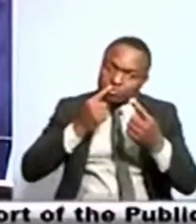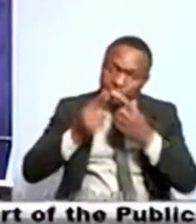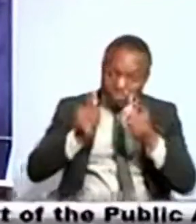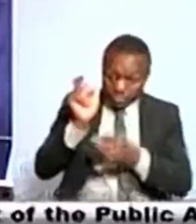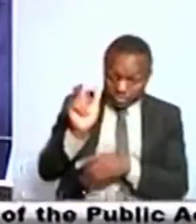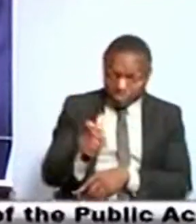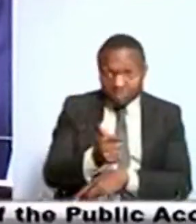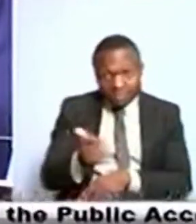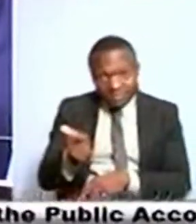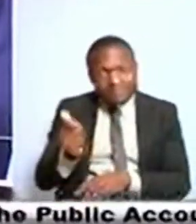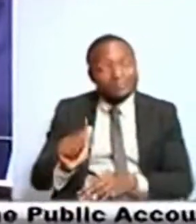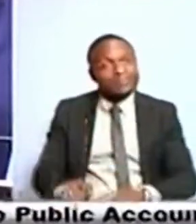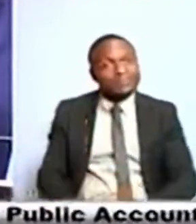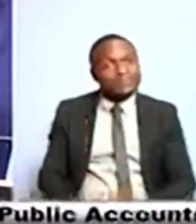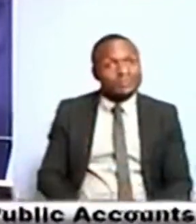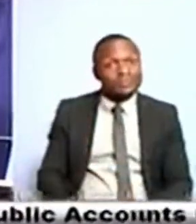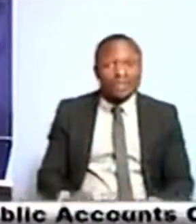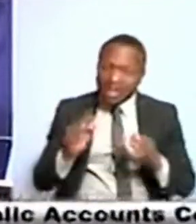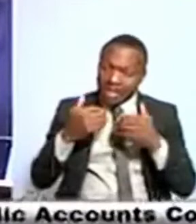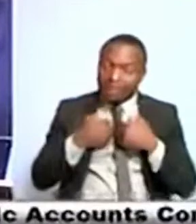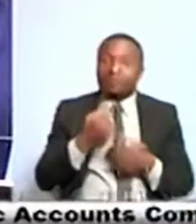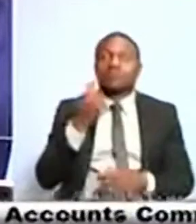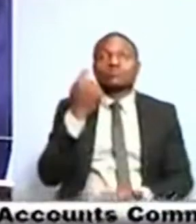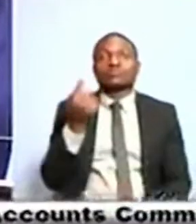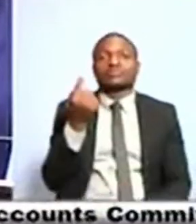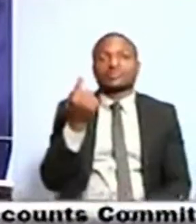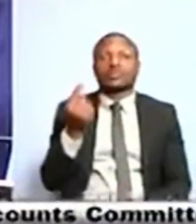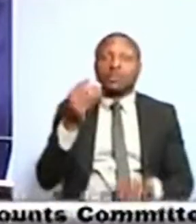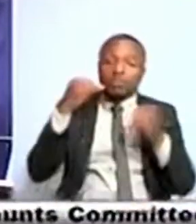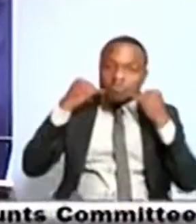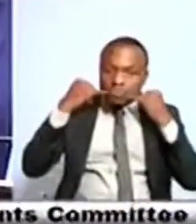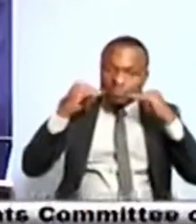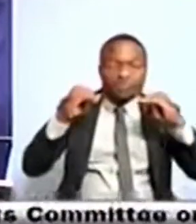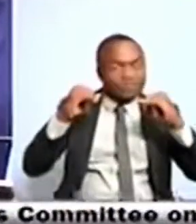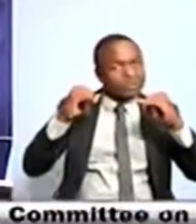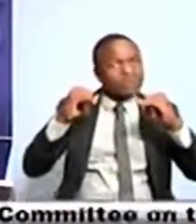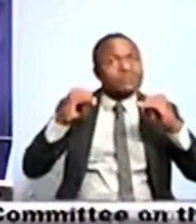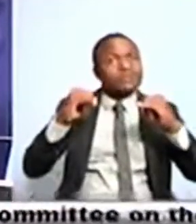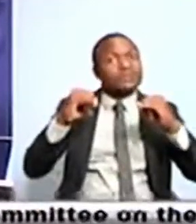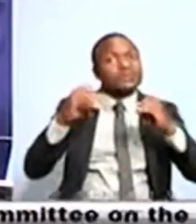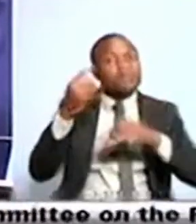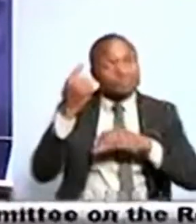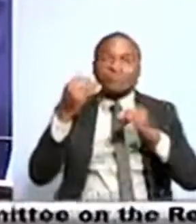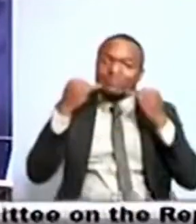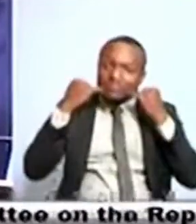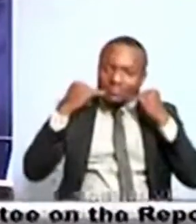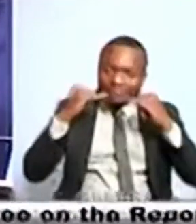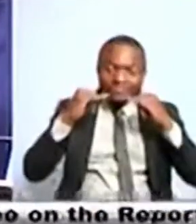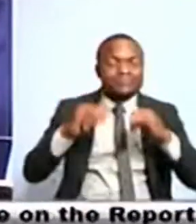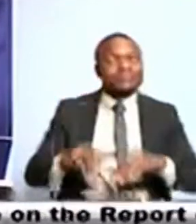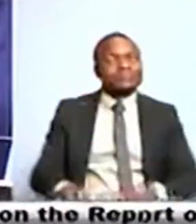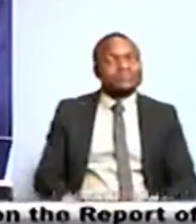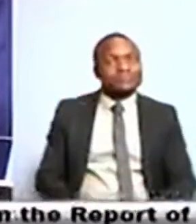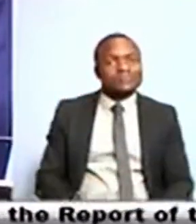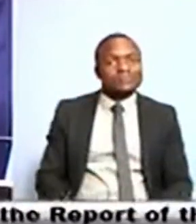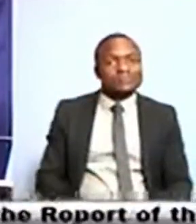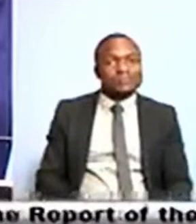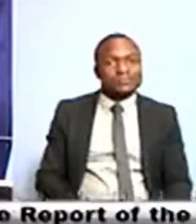other. And having one common database and one common information.